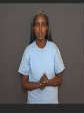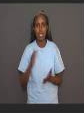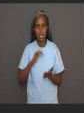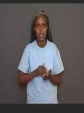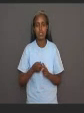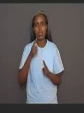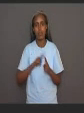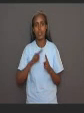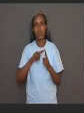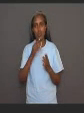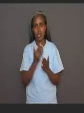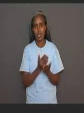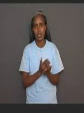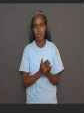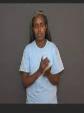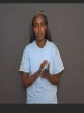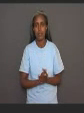Let's get back to our lesson.